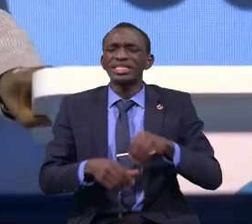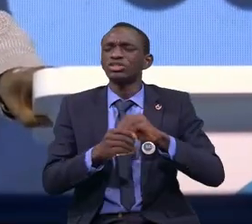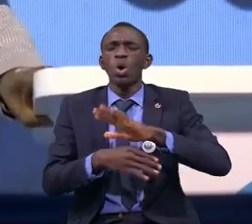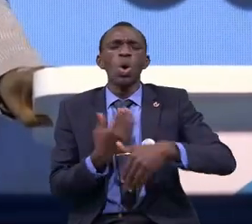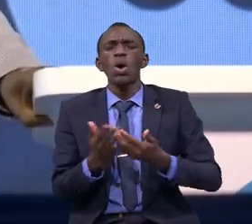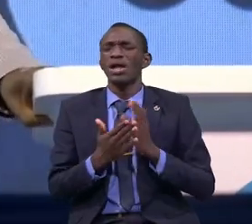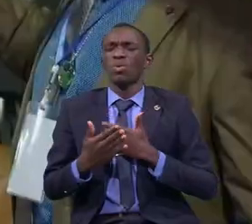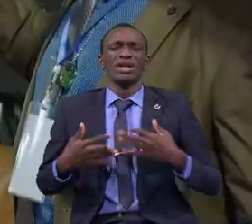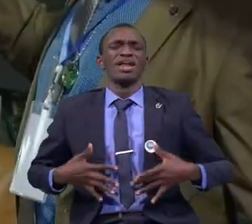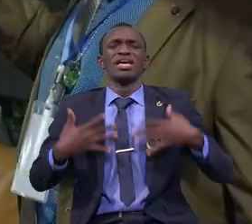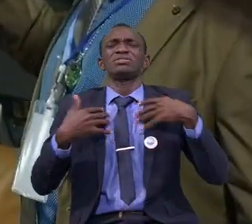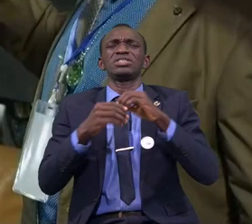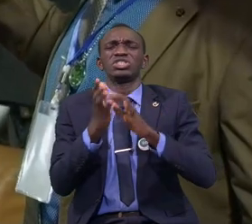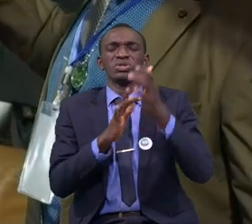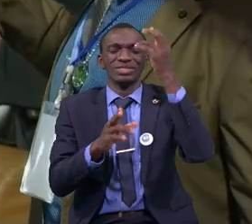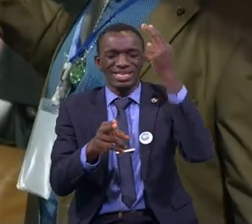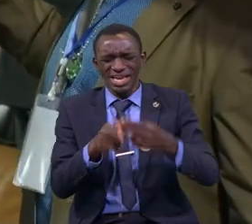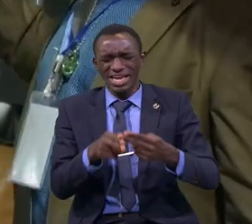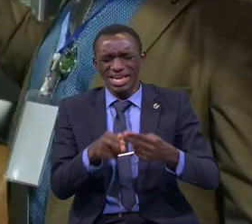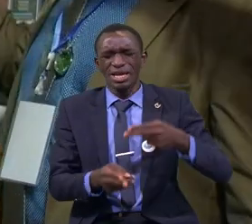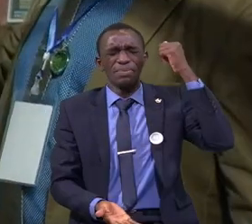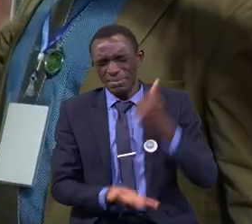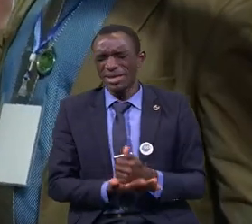in Jesus' name.